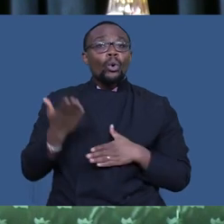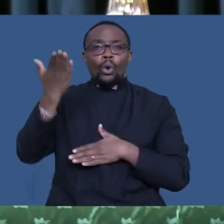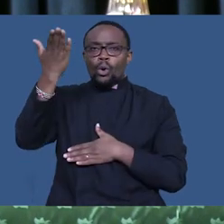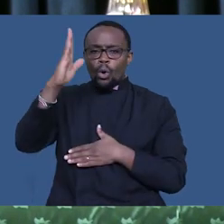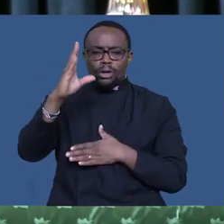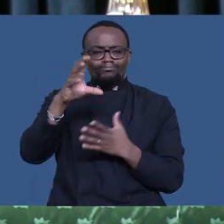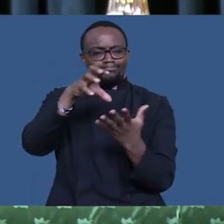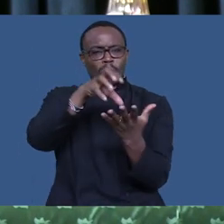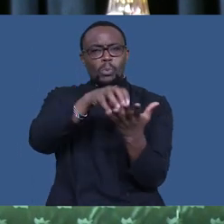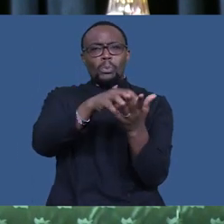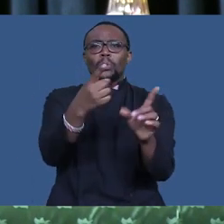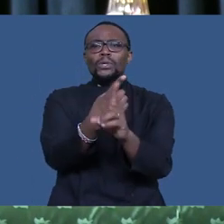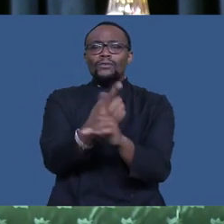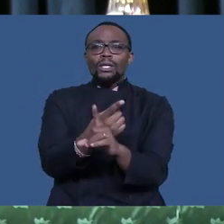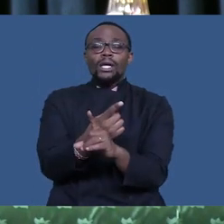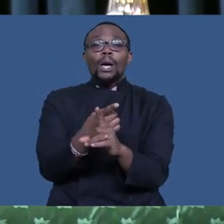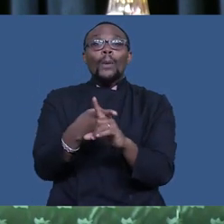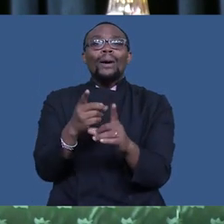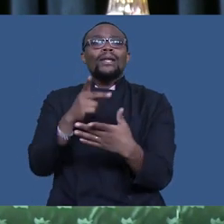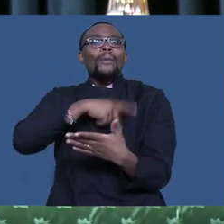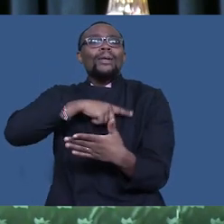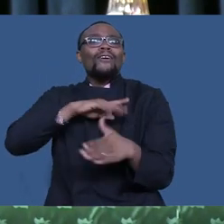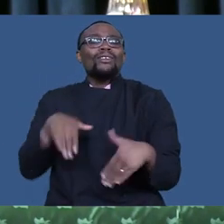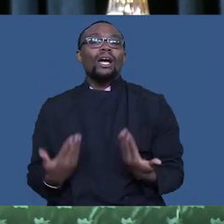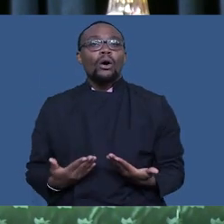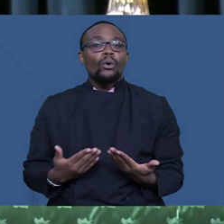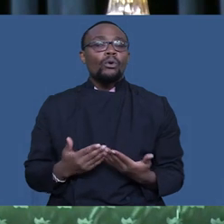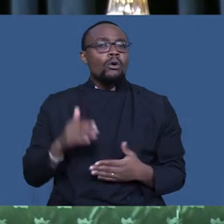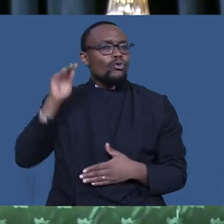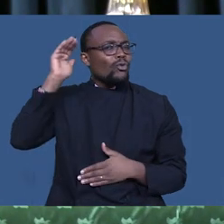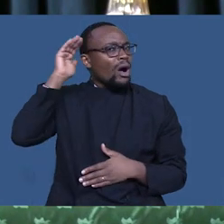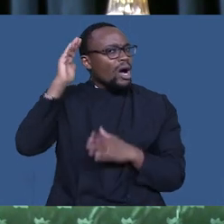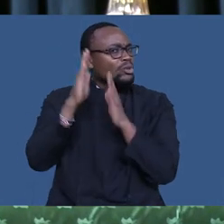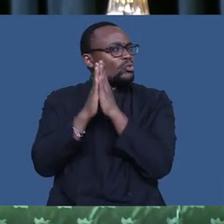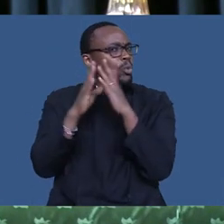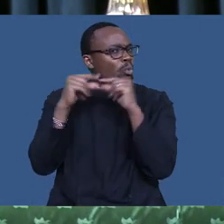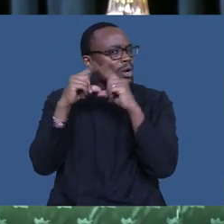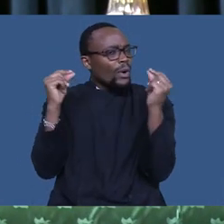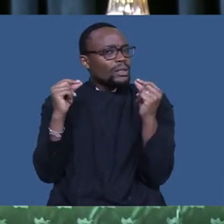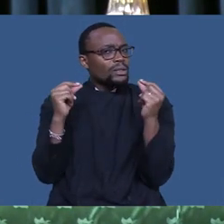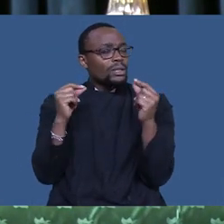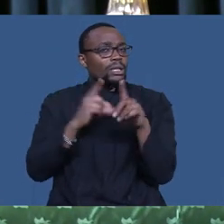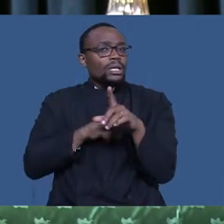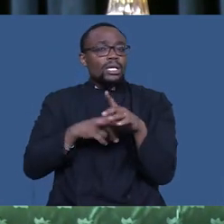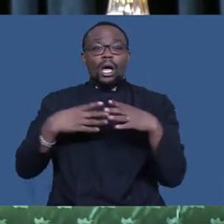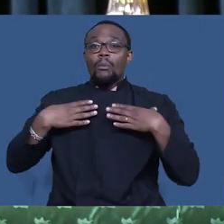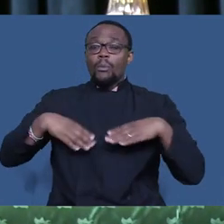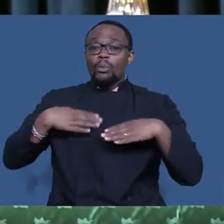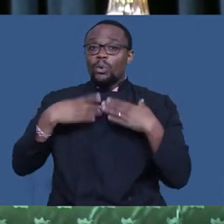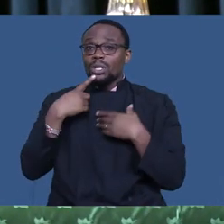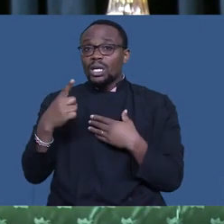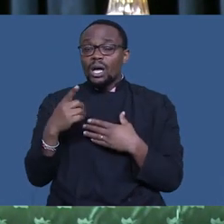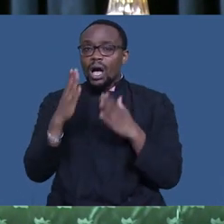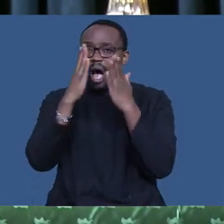has stationed us. I'm sure you must have heard this quote When people are referring to someone